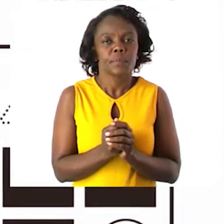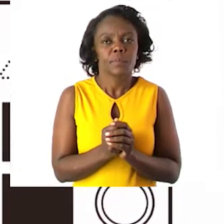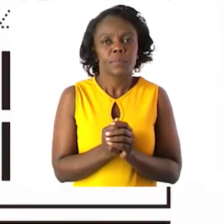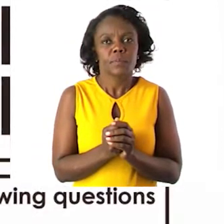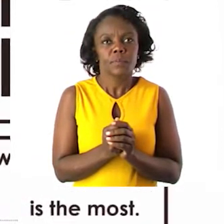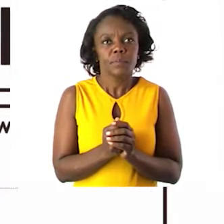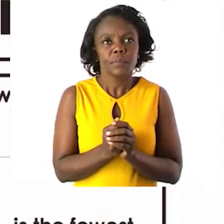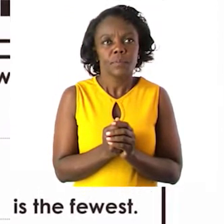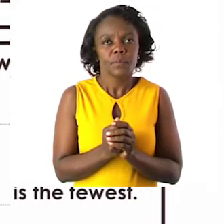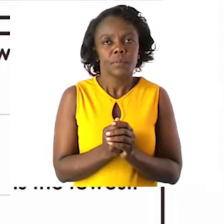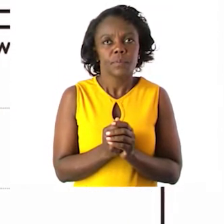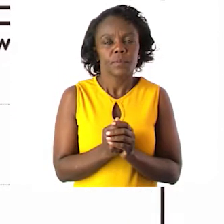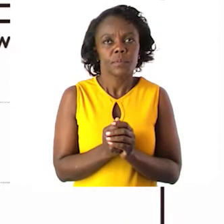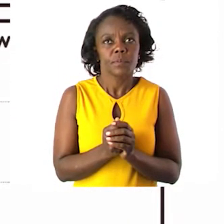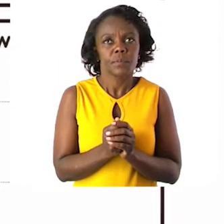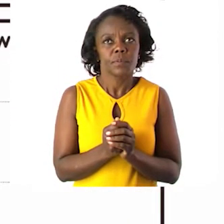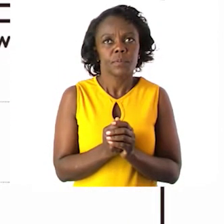shapes.